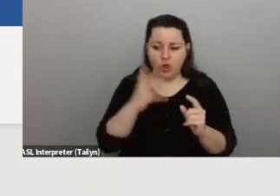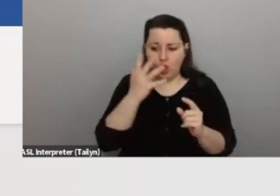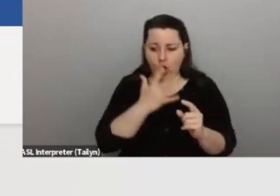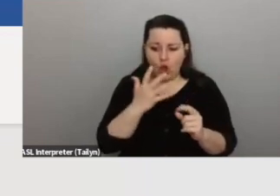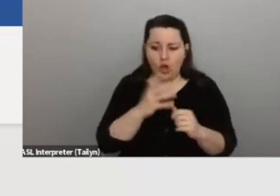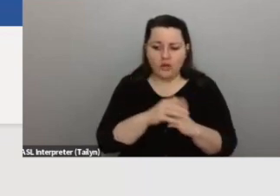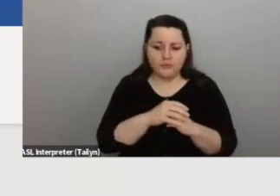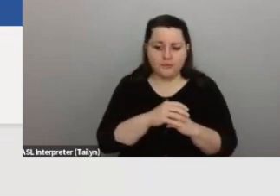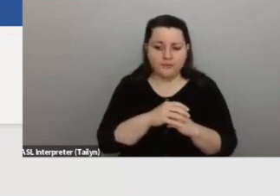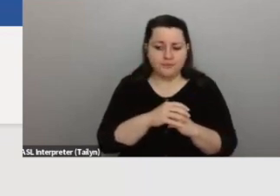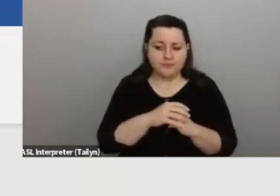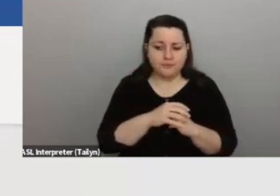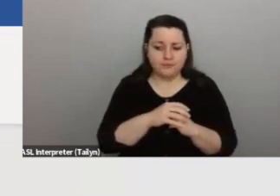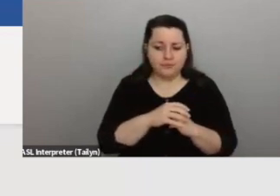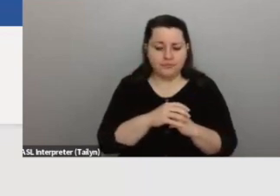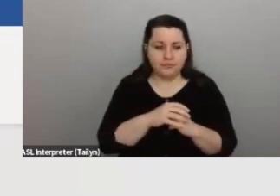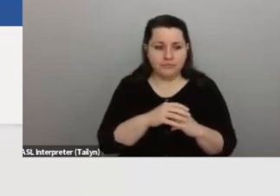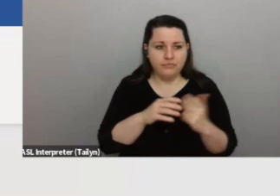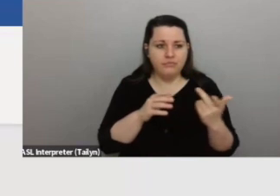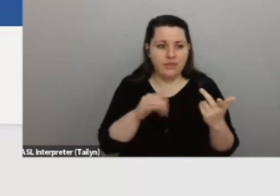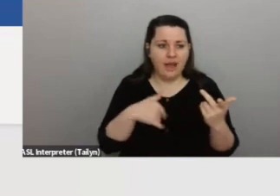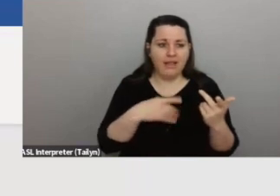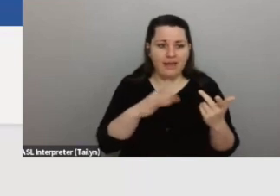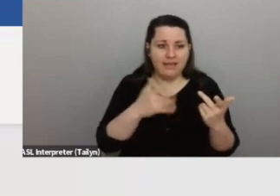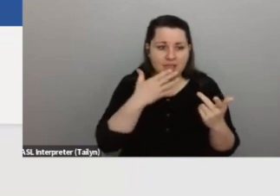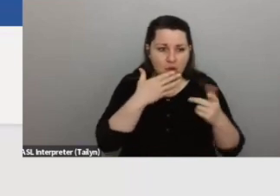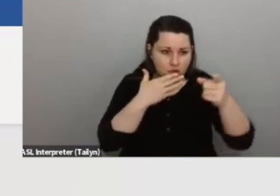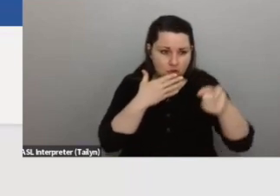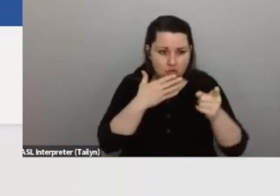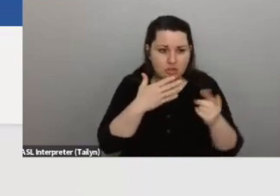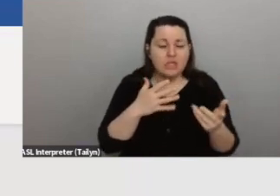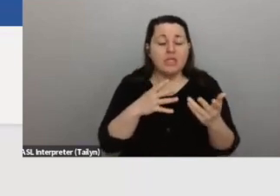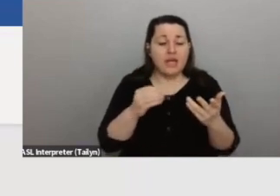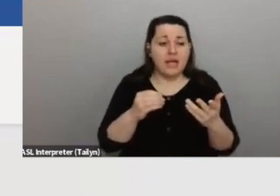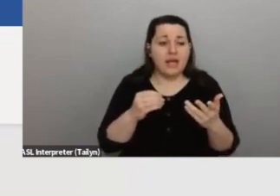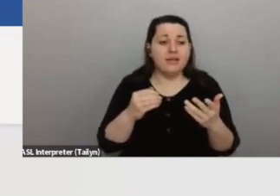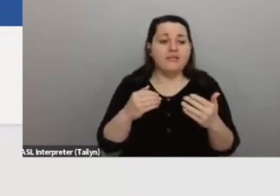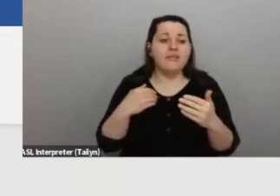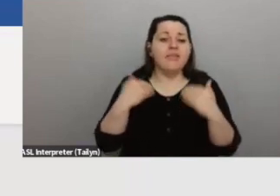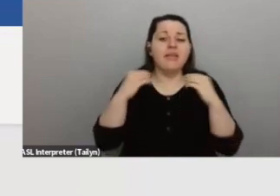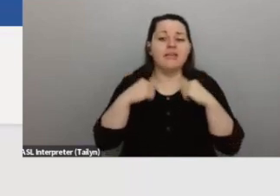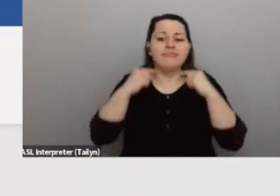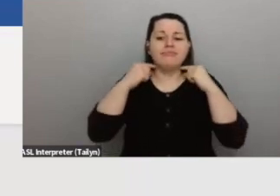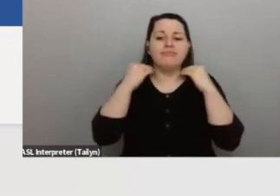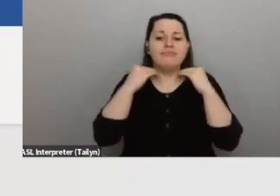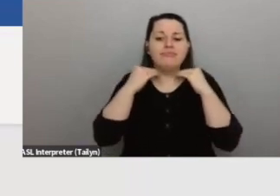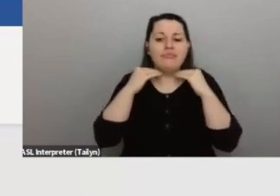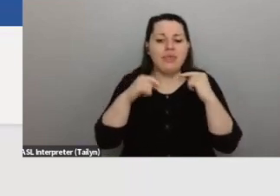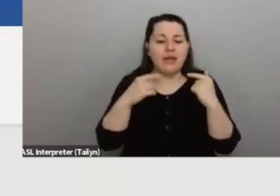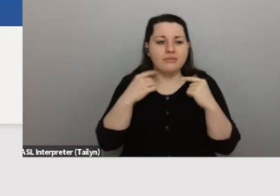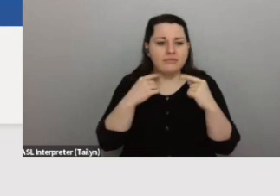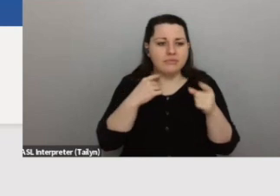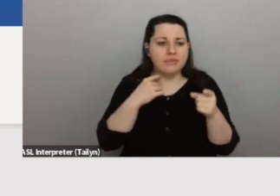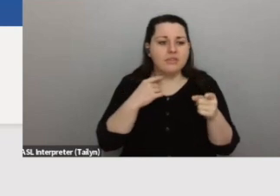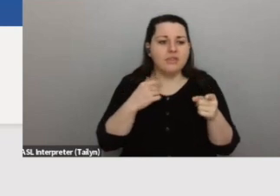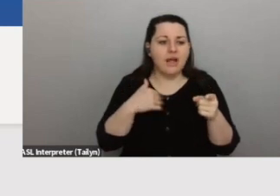these colors of this person bending over. And I liked the high neck of this middle person